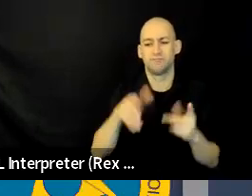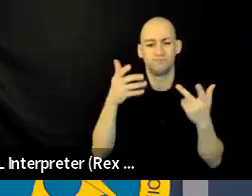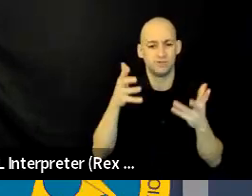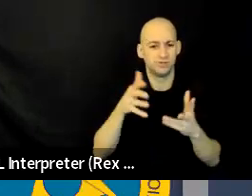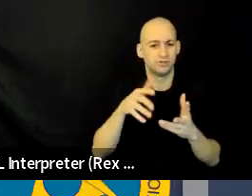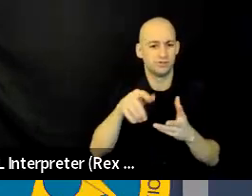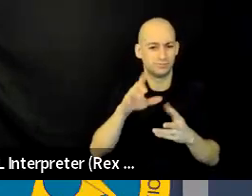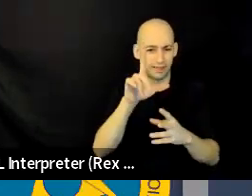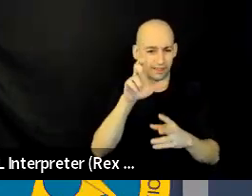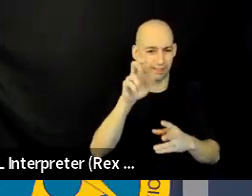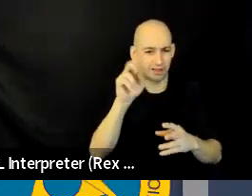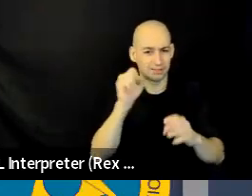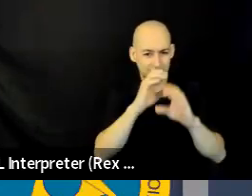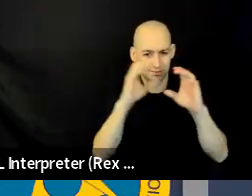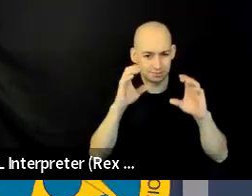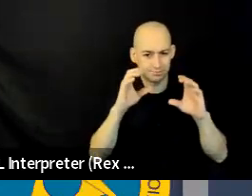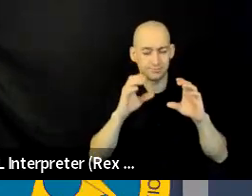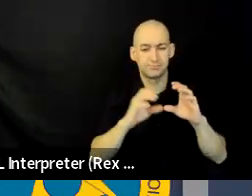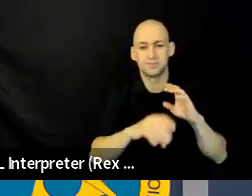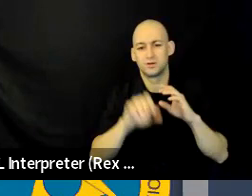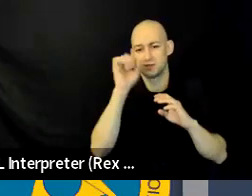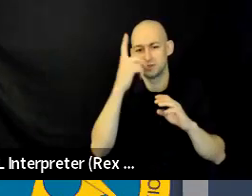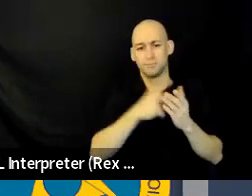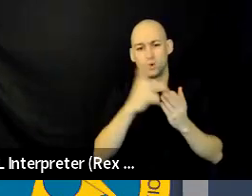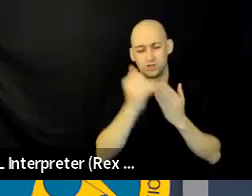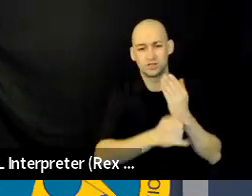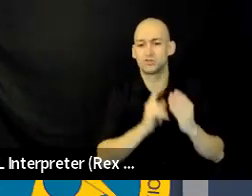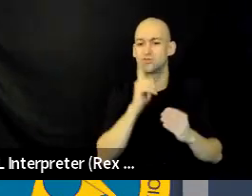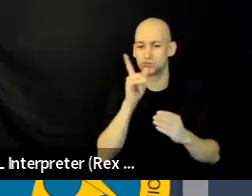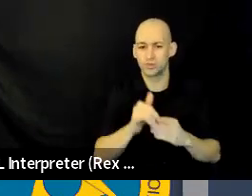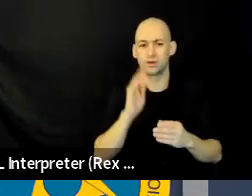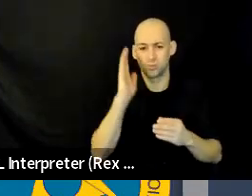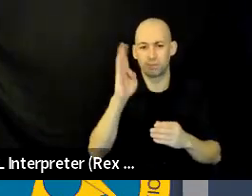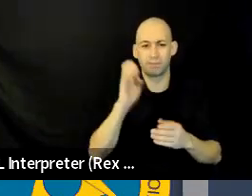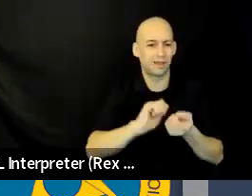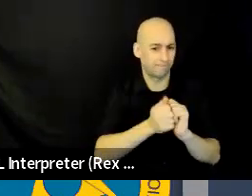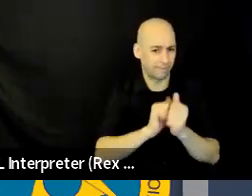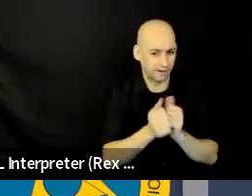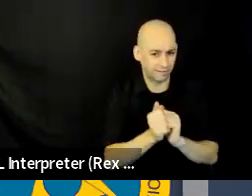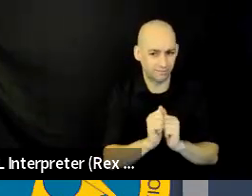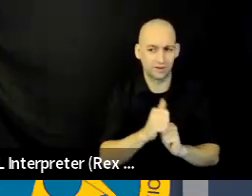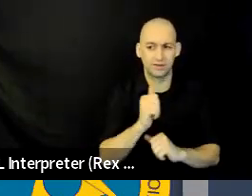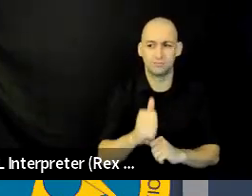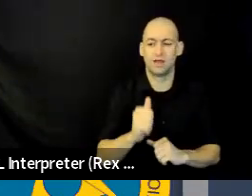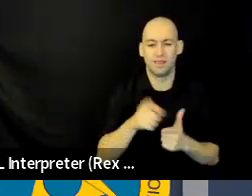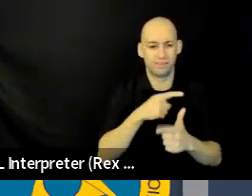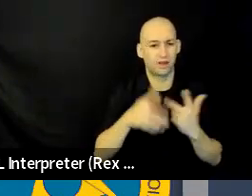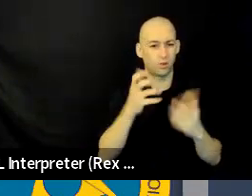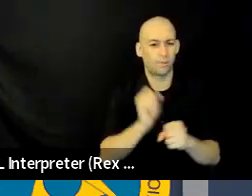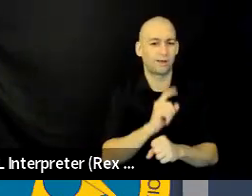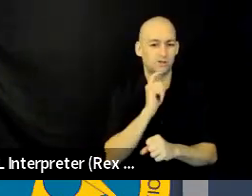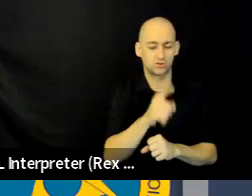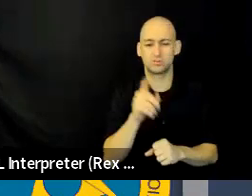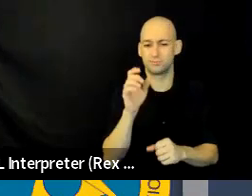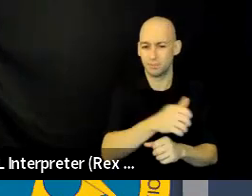lens and we understand those projects that are truly going to be competitive, then we want to make sure that we're applying that CSIS